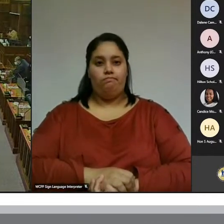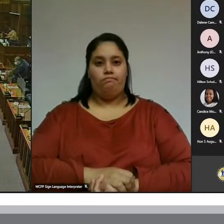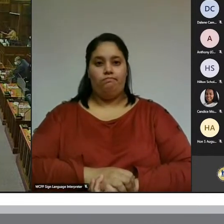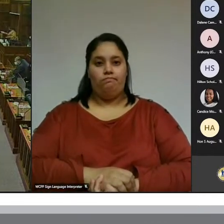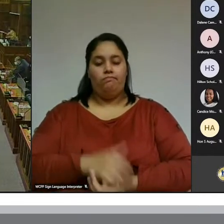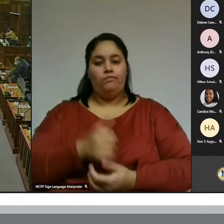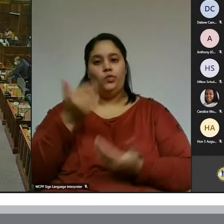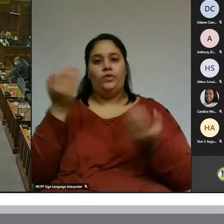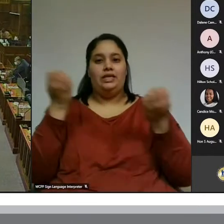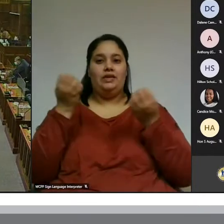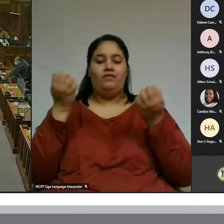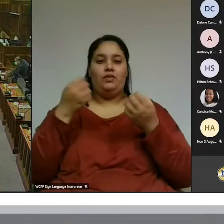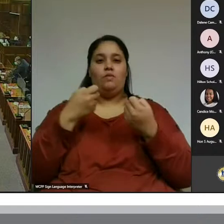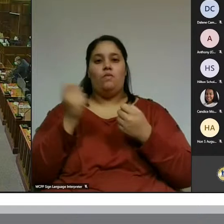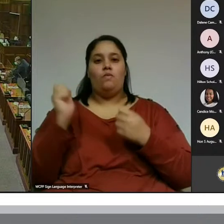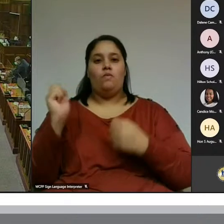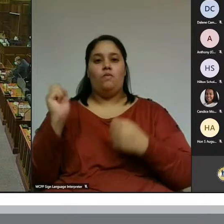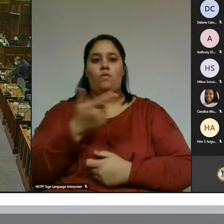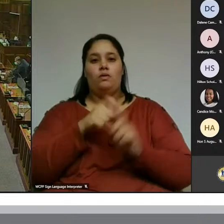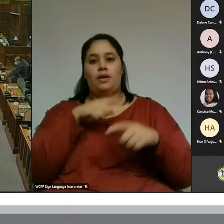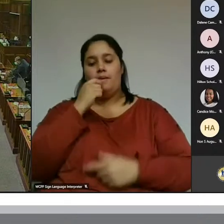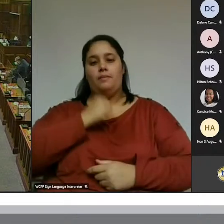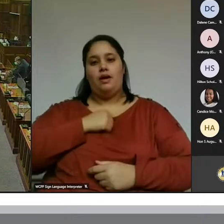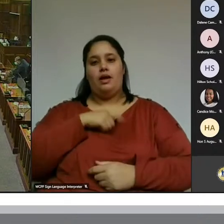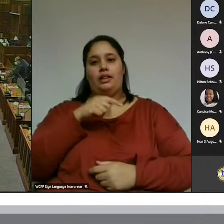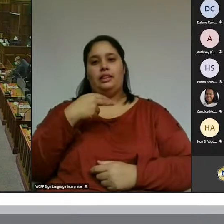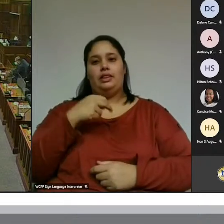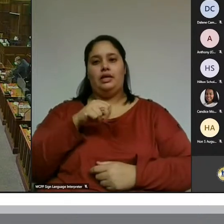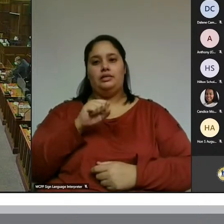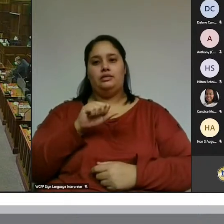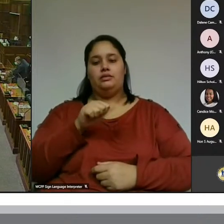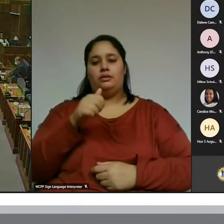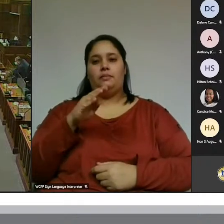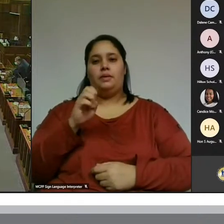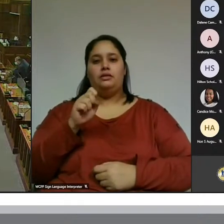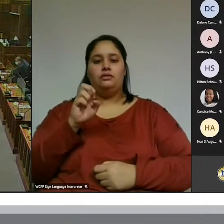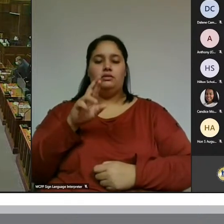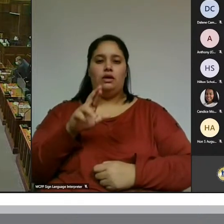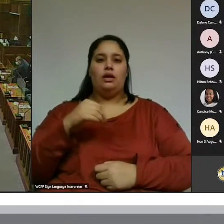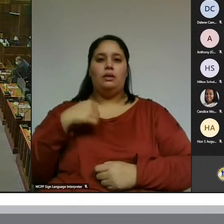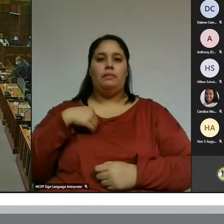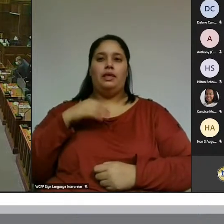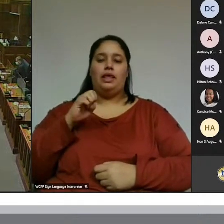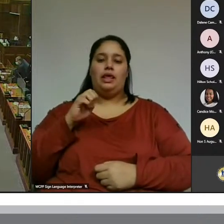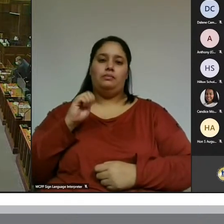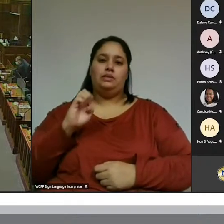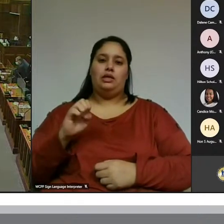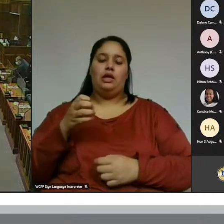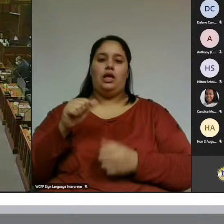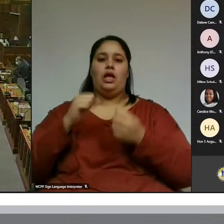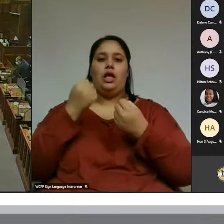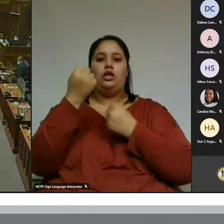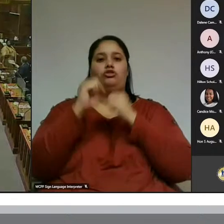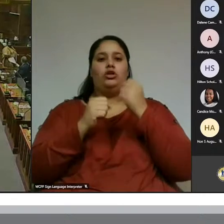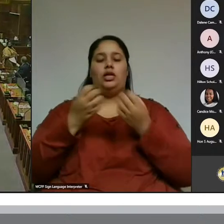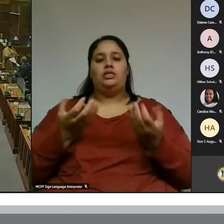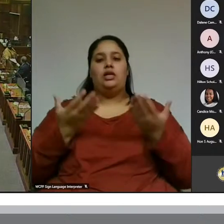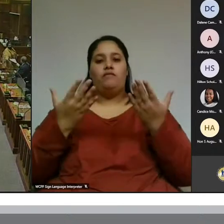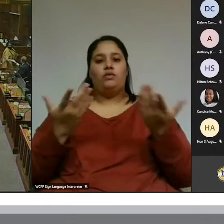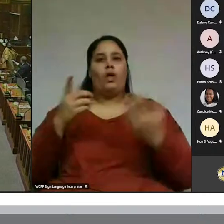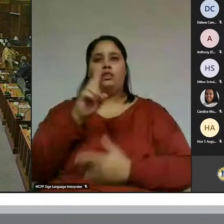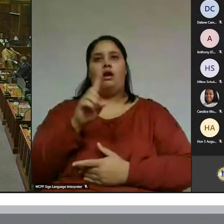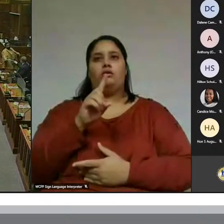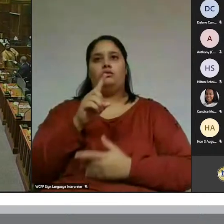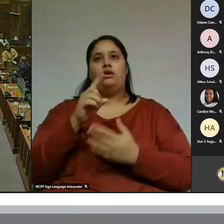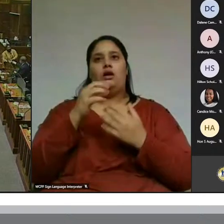Good evening, everybody. My name is Tiens Bester. I'm the MMC for Engineering Services at Drakenstein